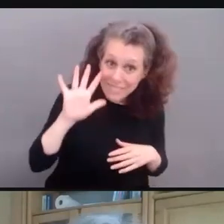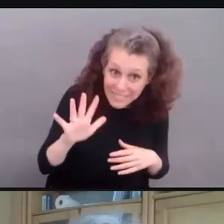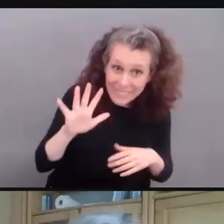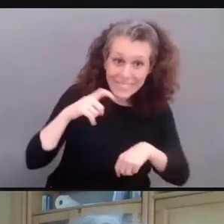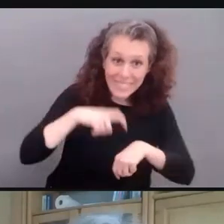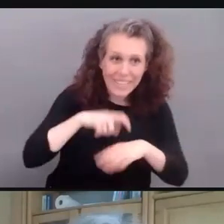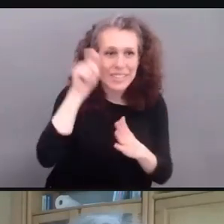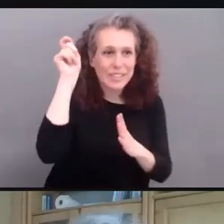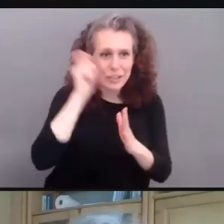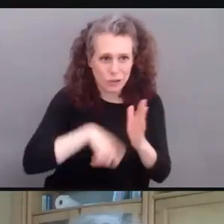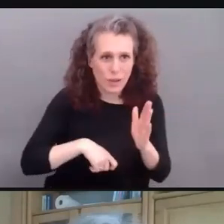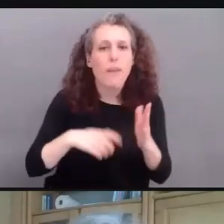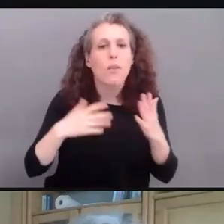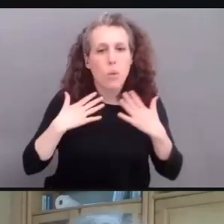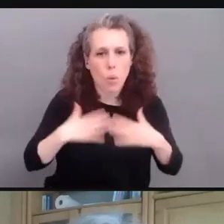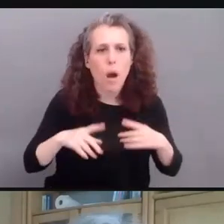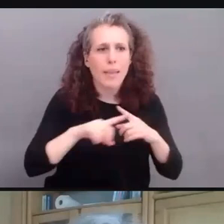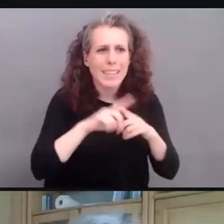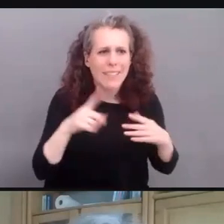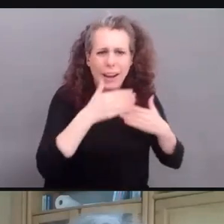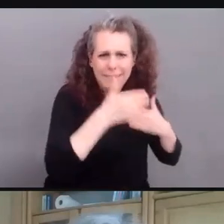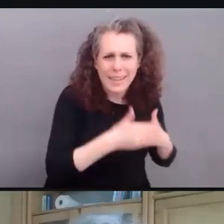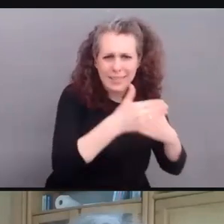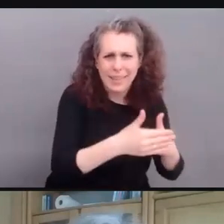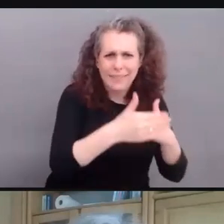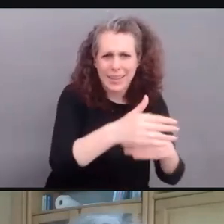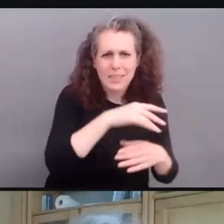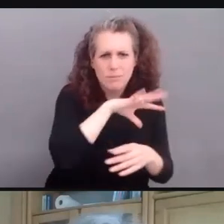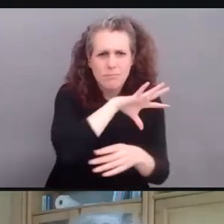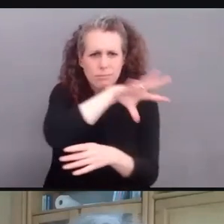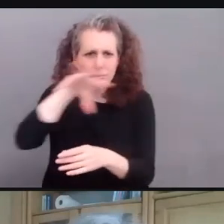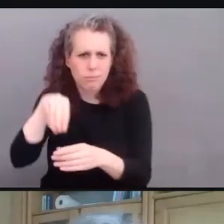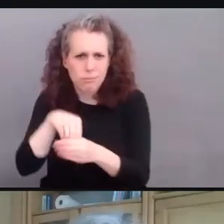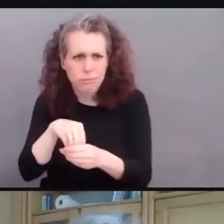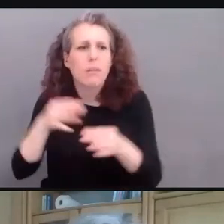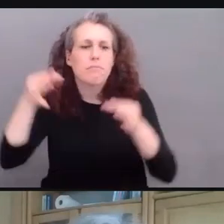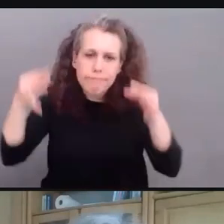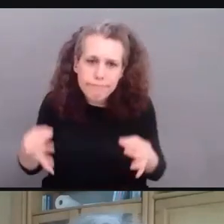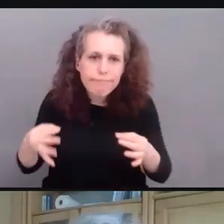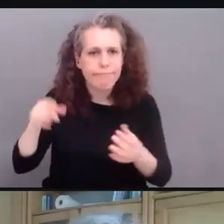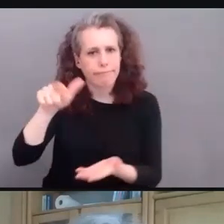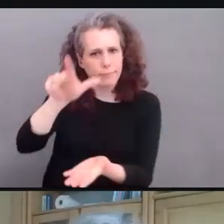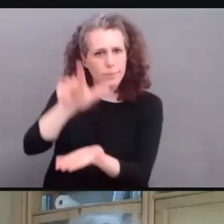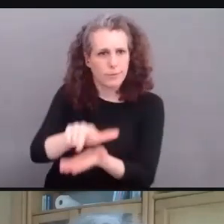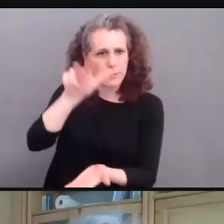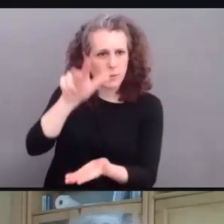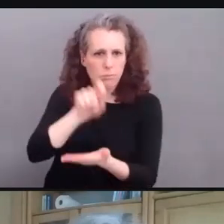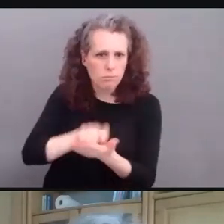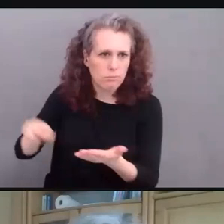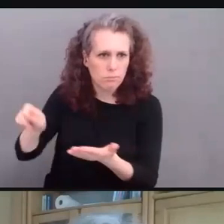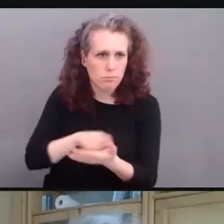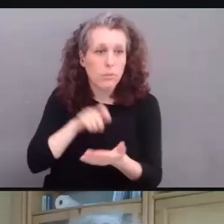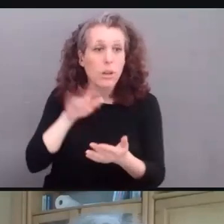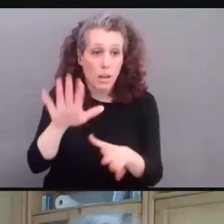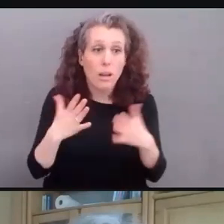which we get in the different phases, we published the formal vote. And now it is already out for